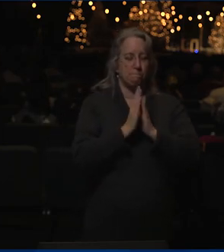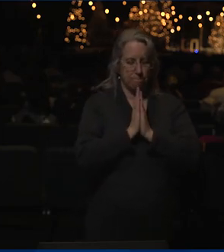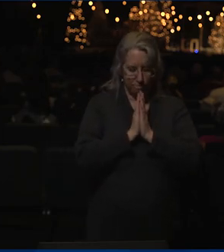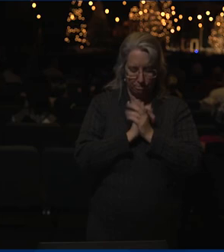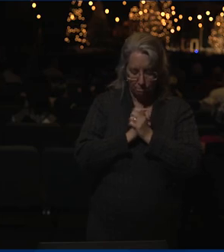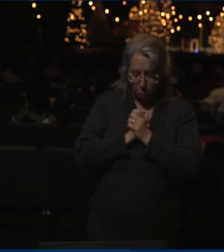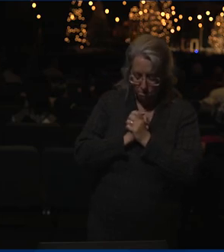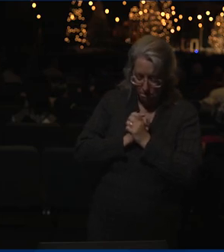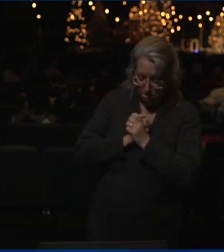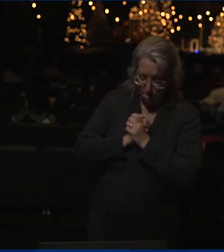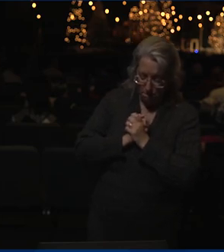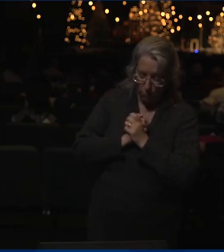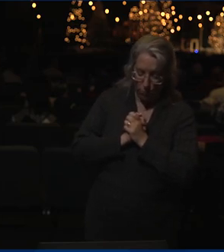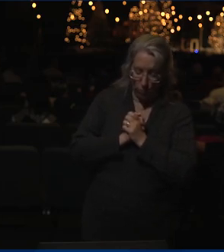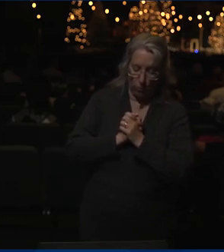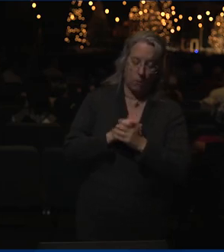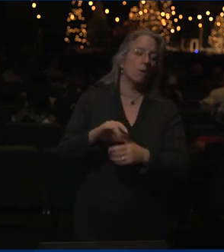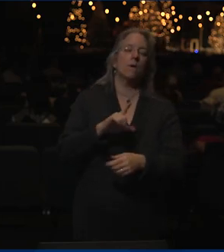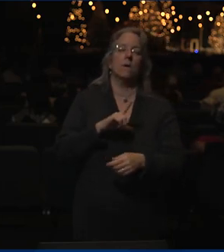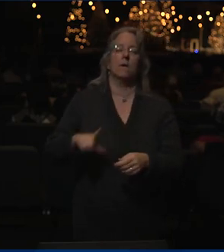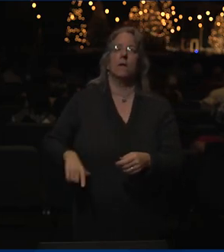Oh, Lord God,